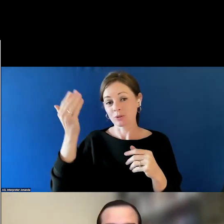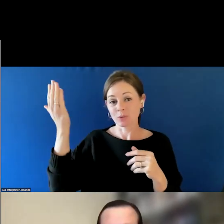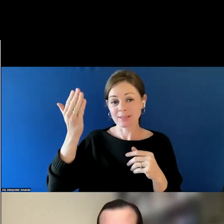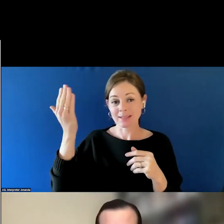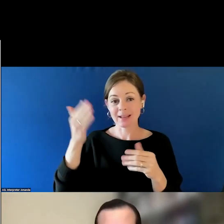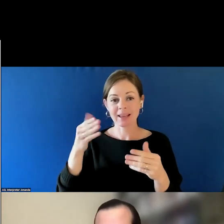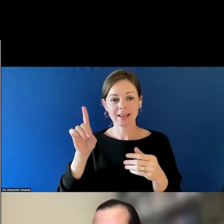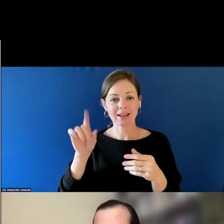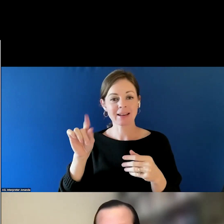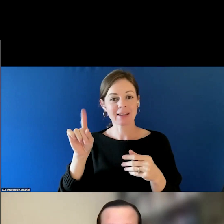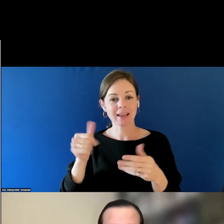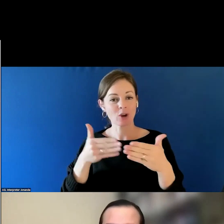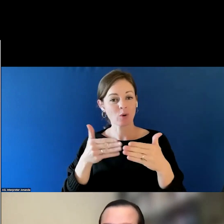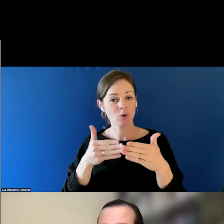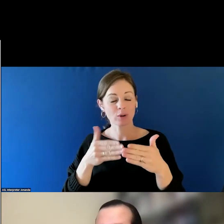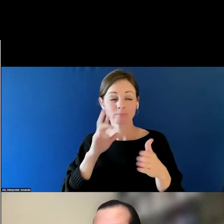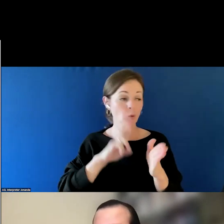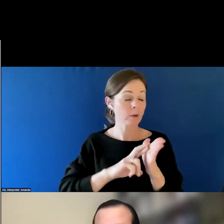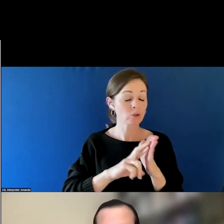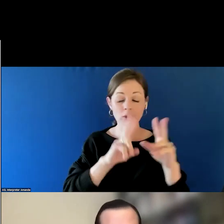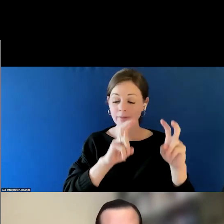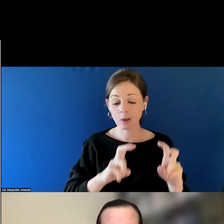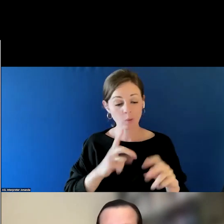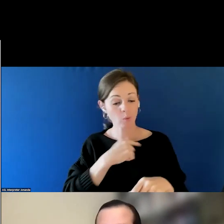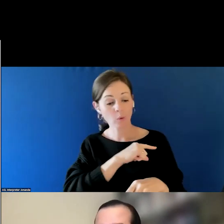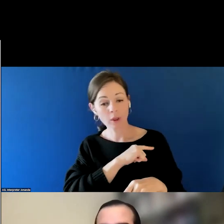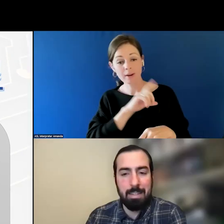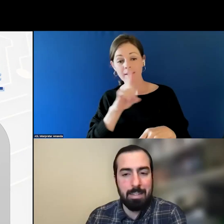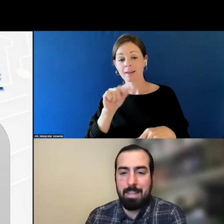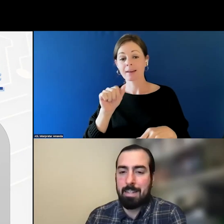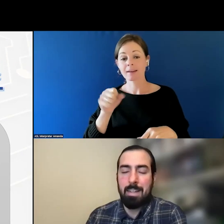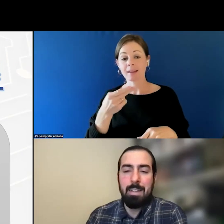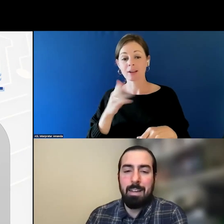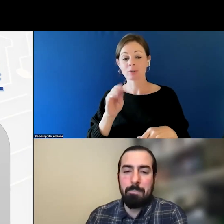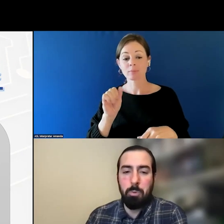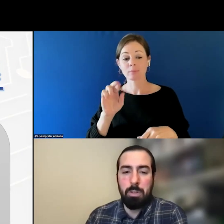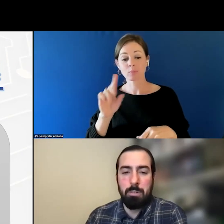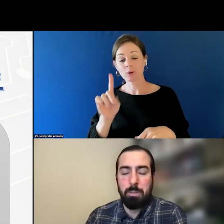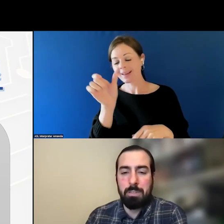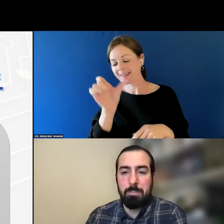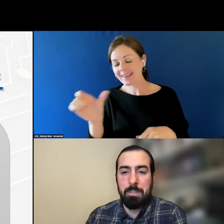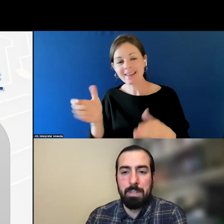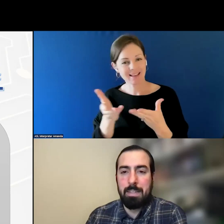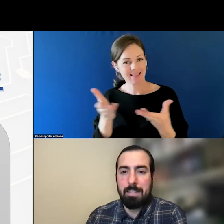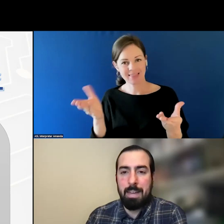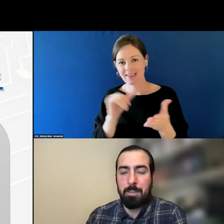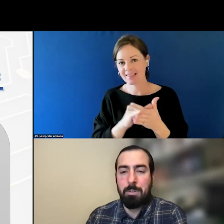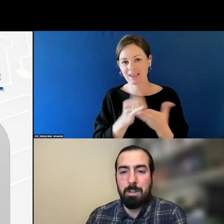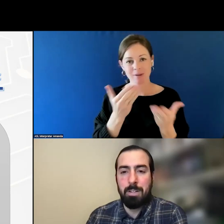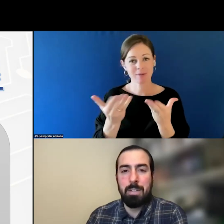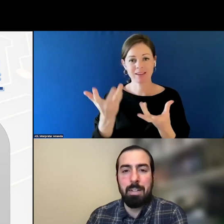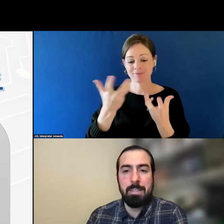all things data, so research, evaluation, quality, dashboards, anything that would seem to fit in this